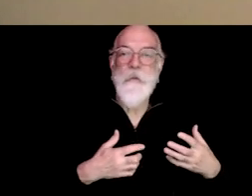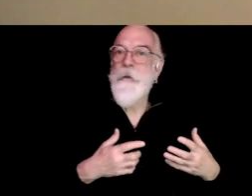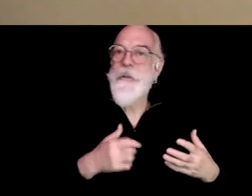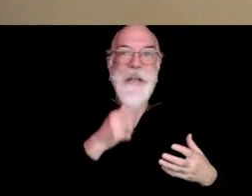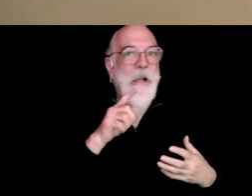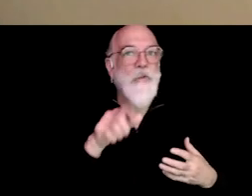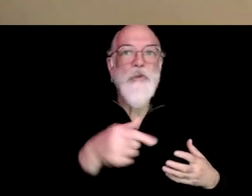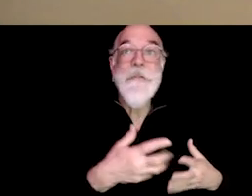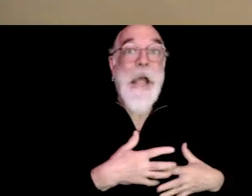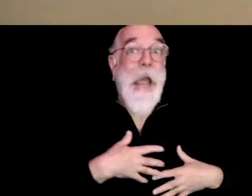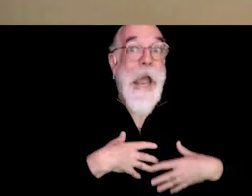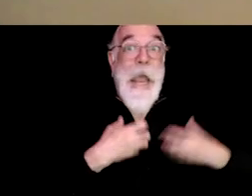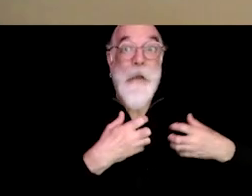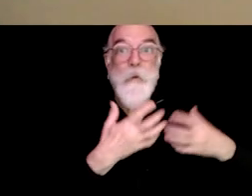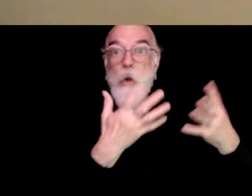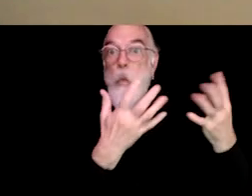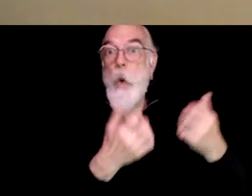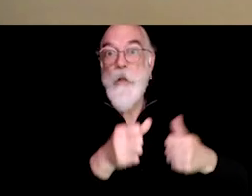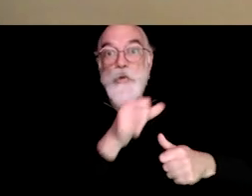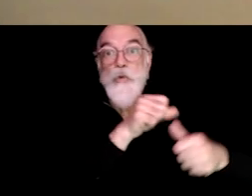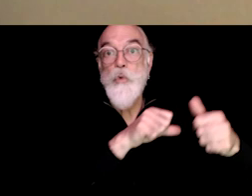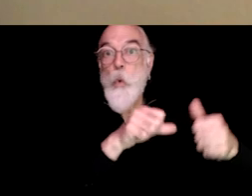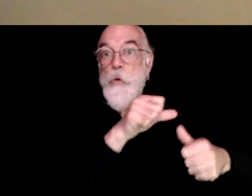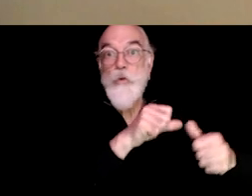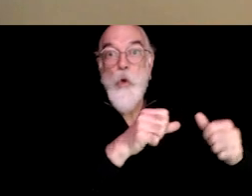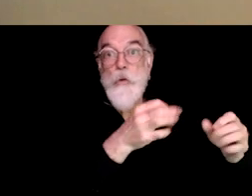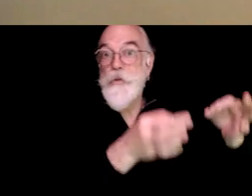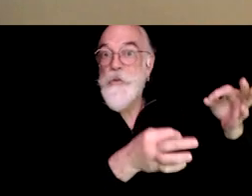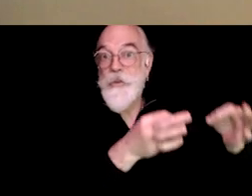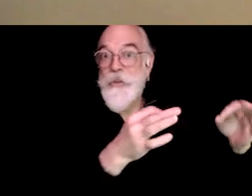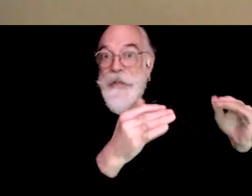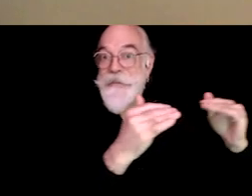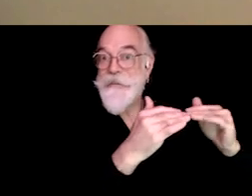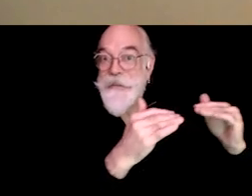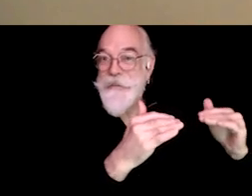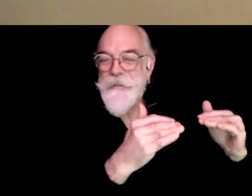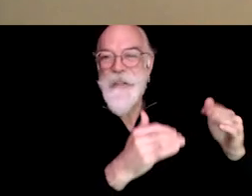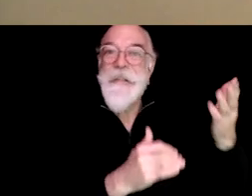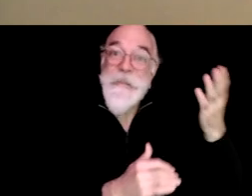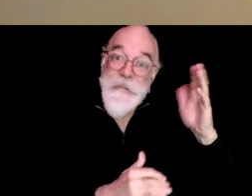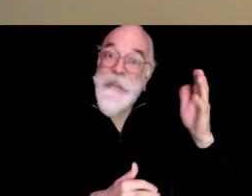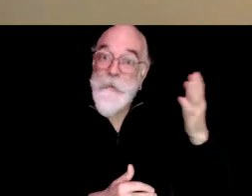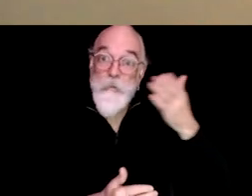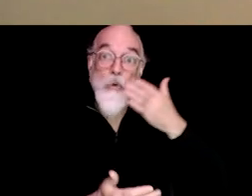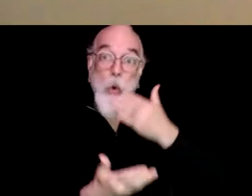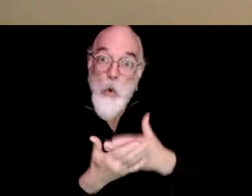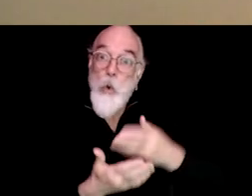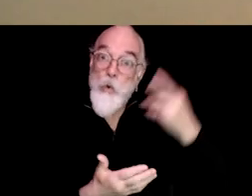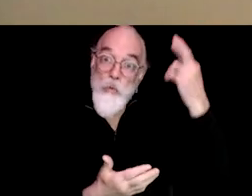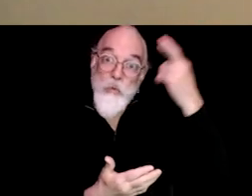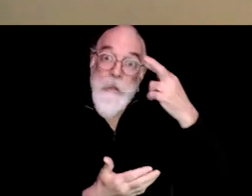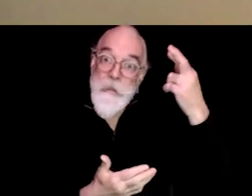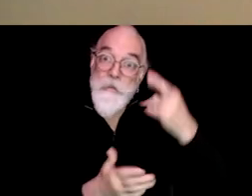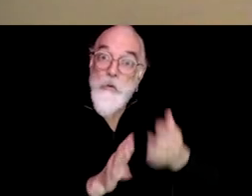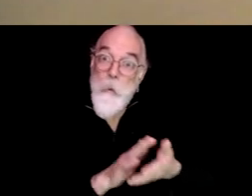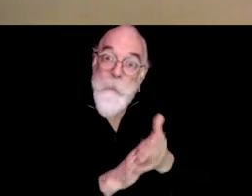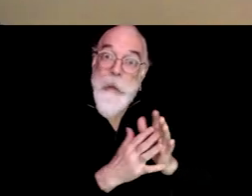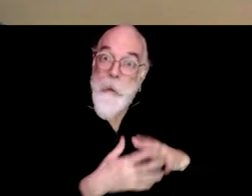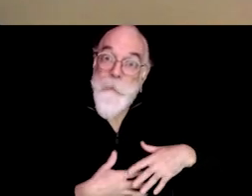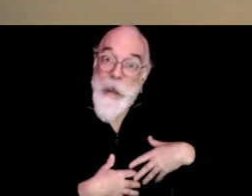angry for justice, social justice, which seems like a good reason to be